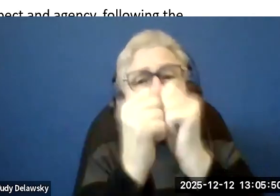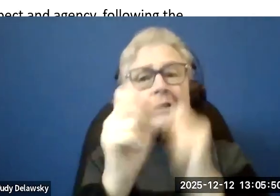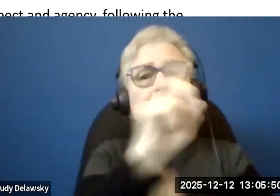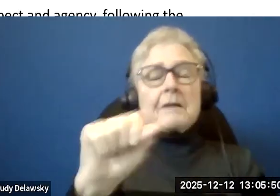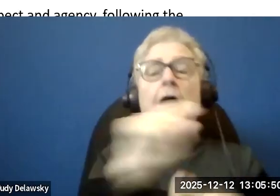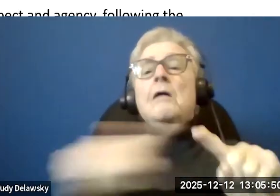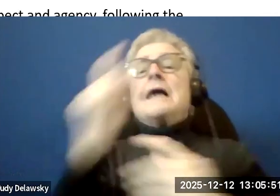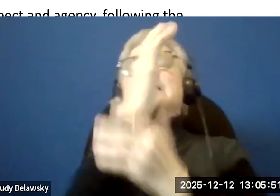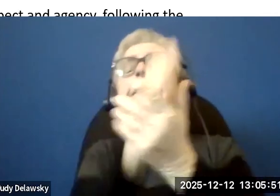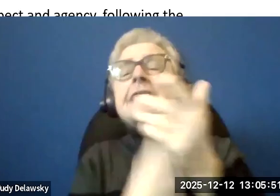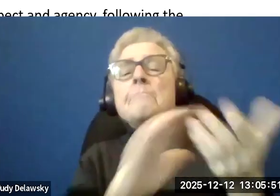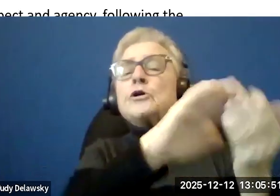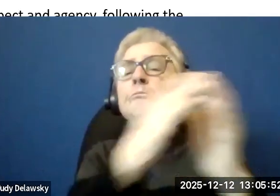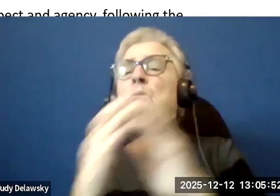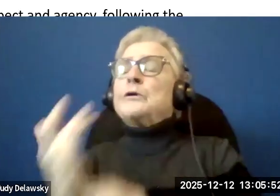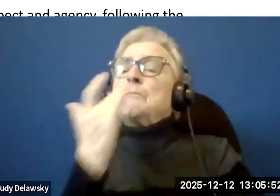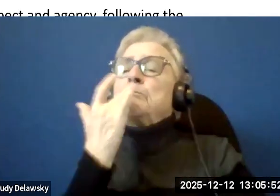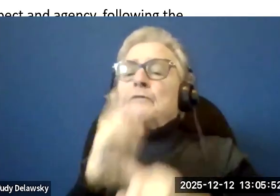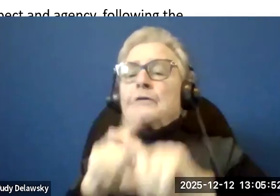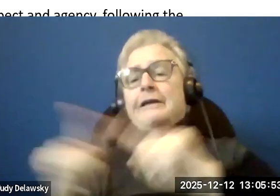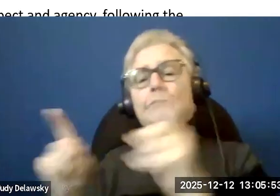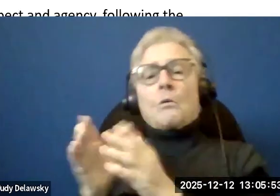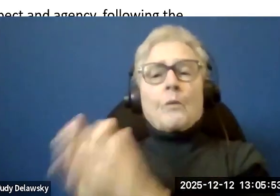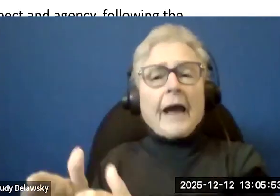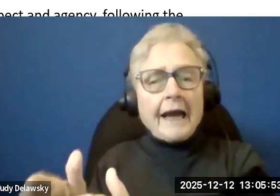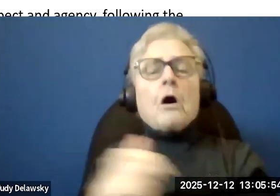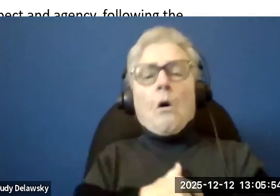communities prefer other ways. And we're going to really take the lead from the